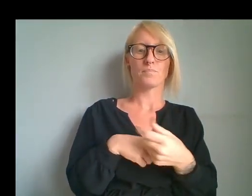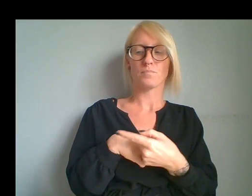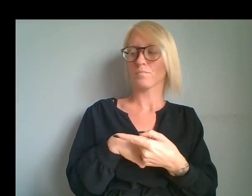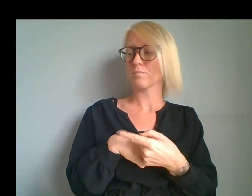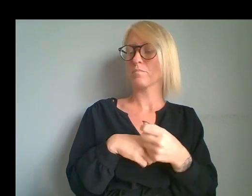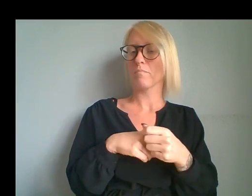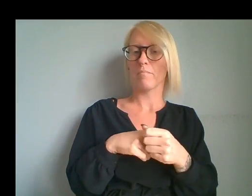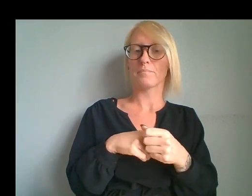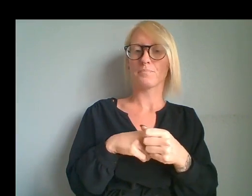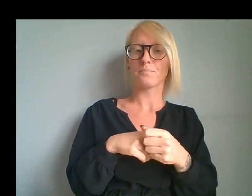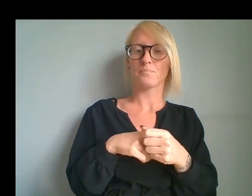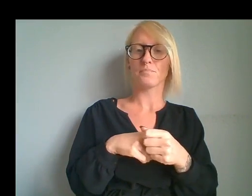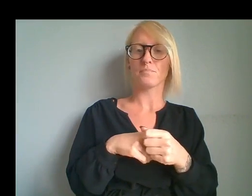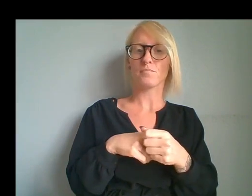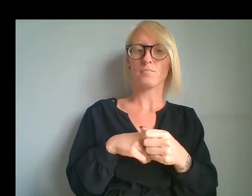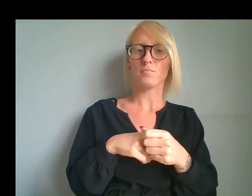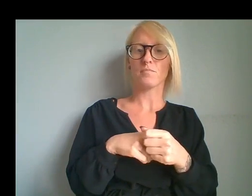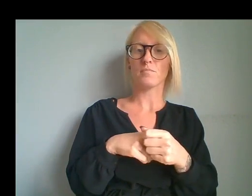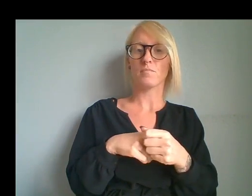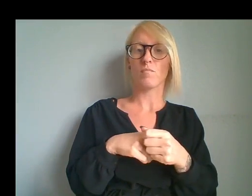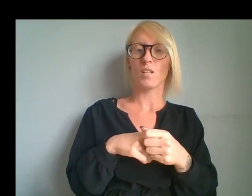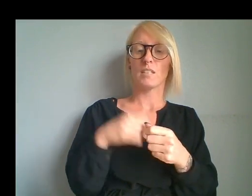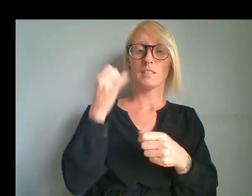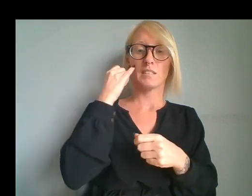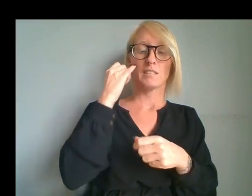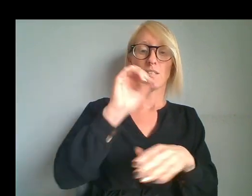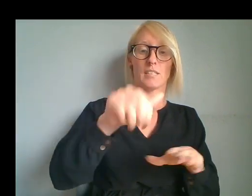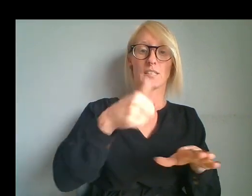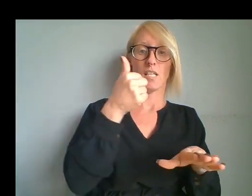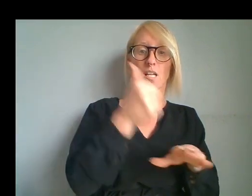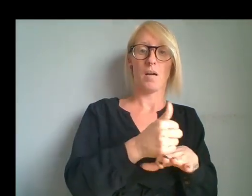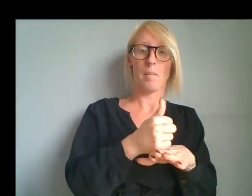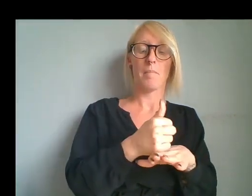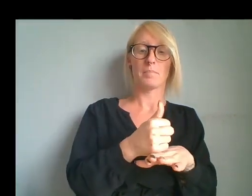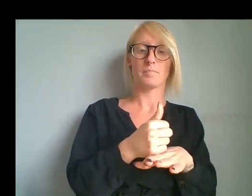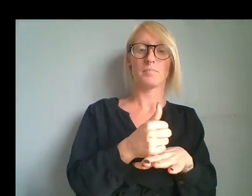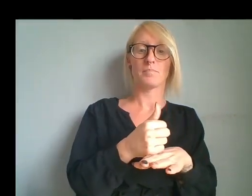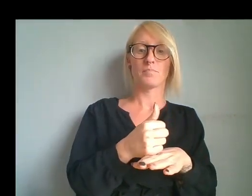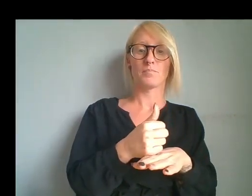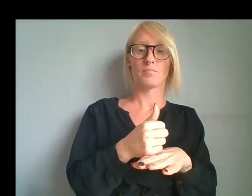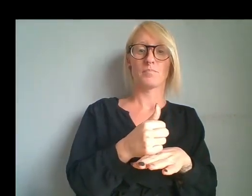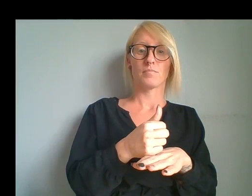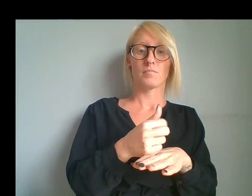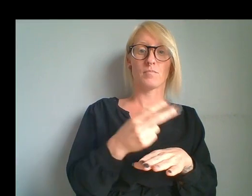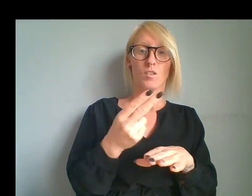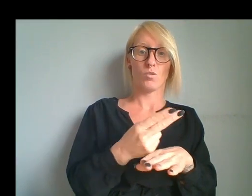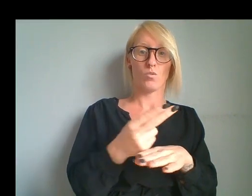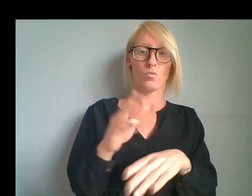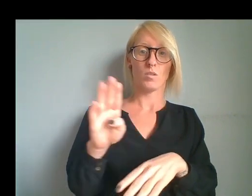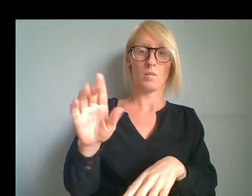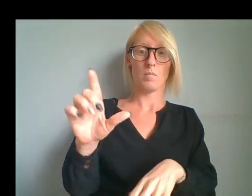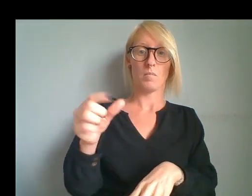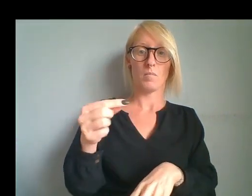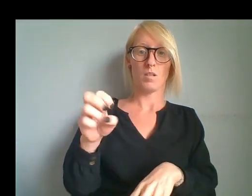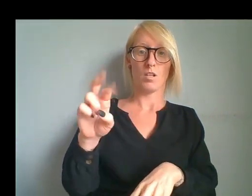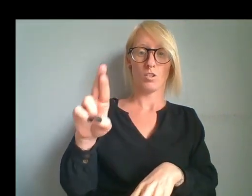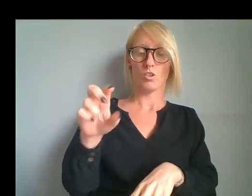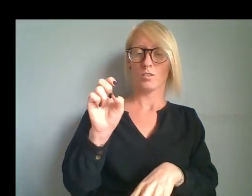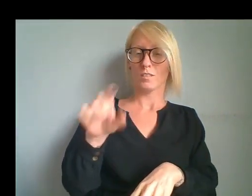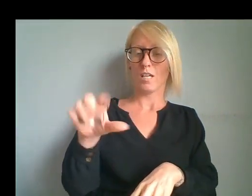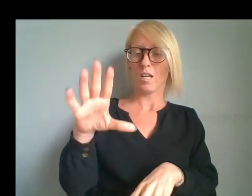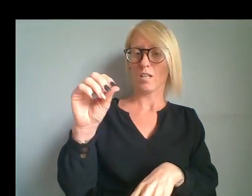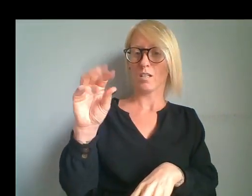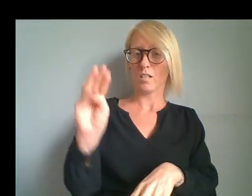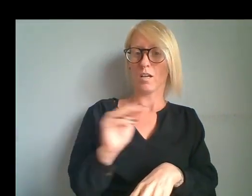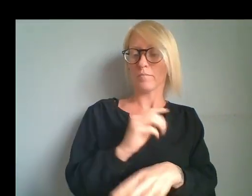If you are setting up an account, I will just show you just a couple highlights. If you go to blogger.com,